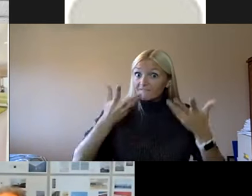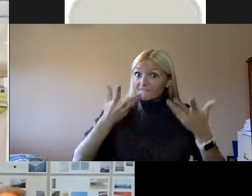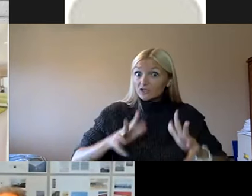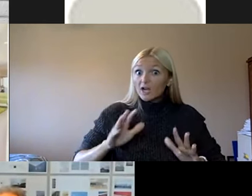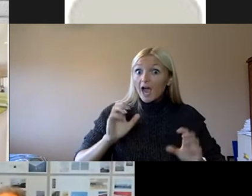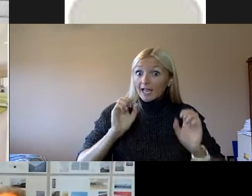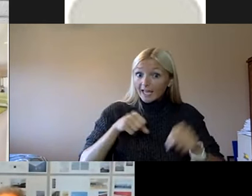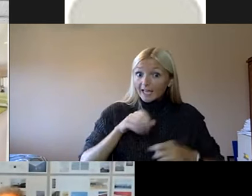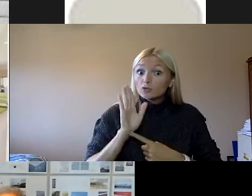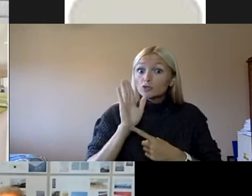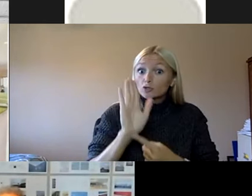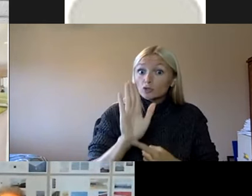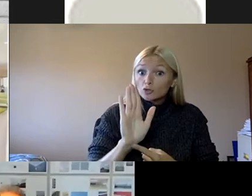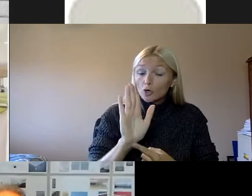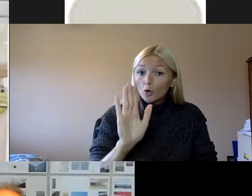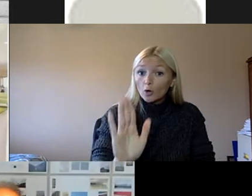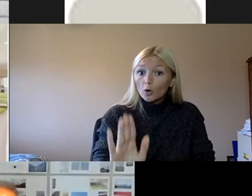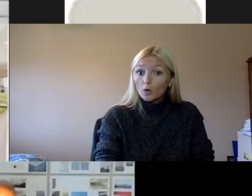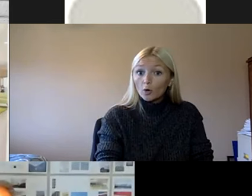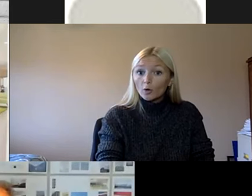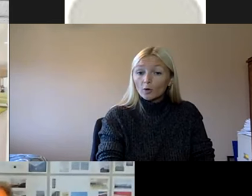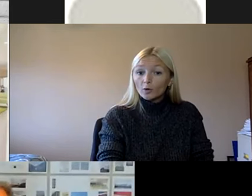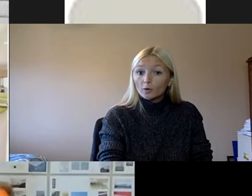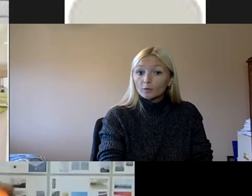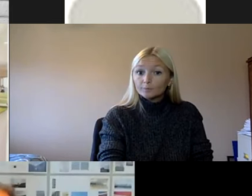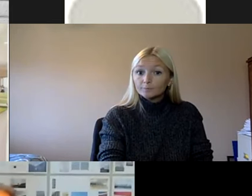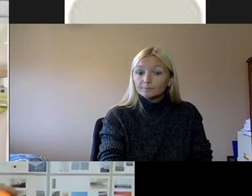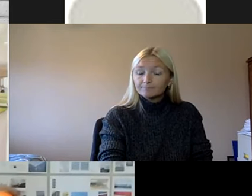demo for any larger group, because it's mostly